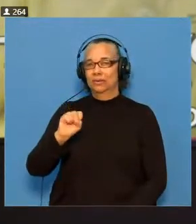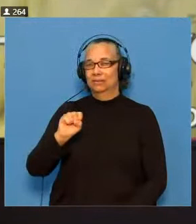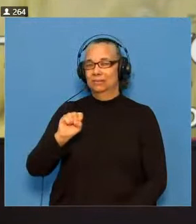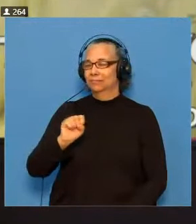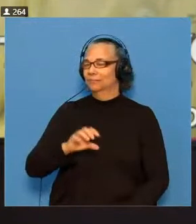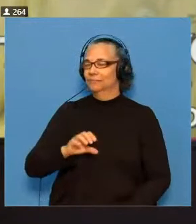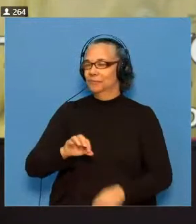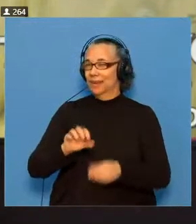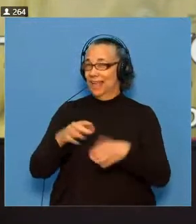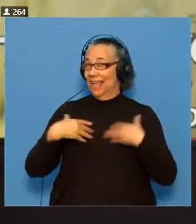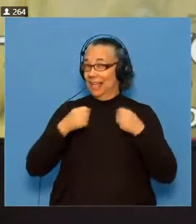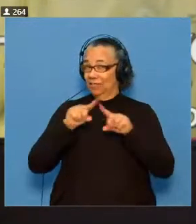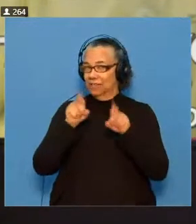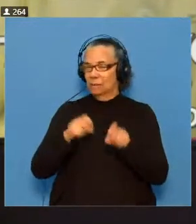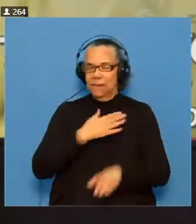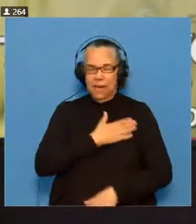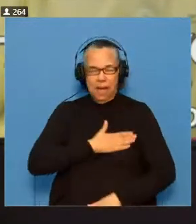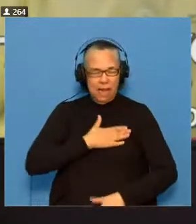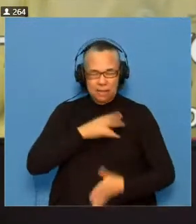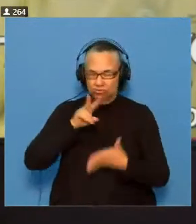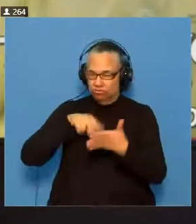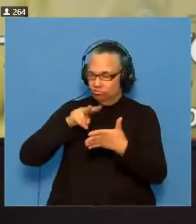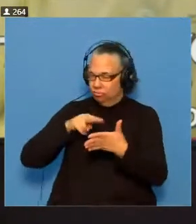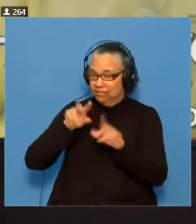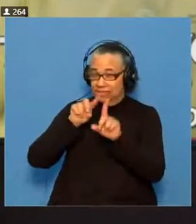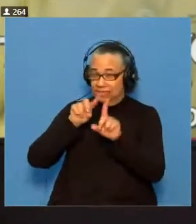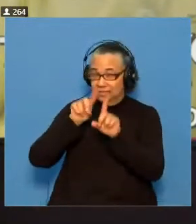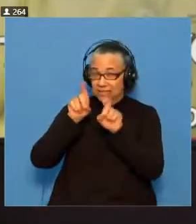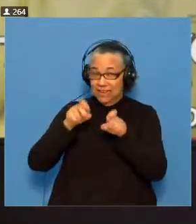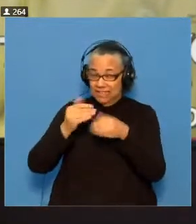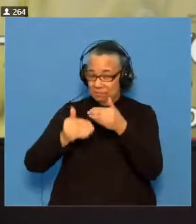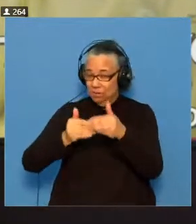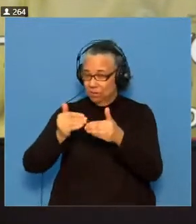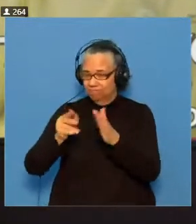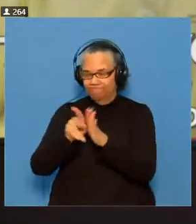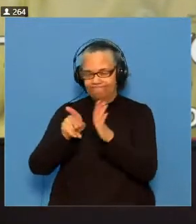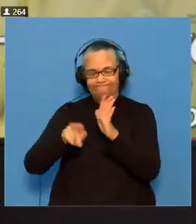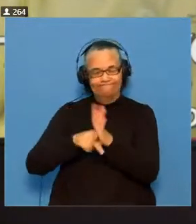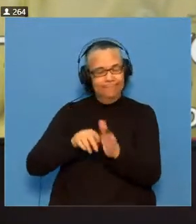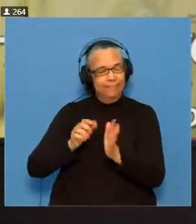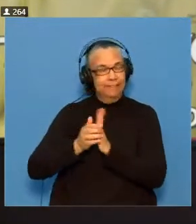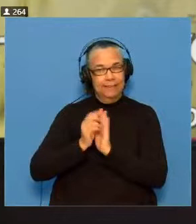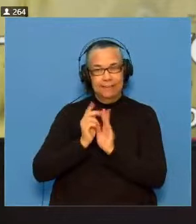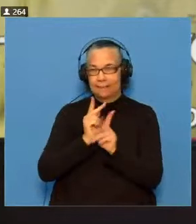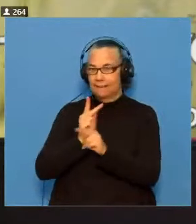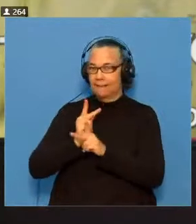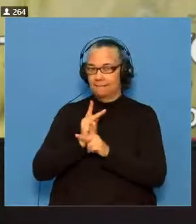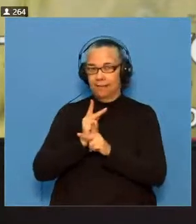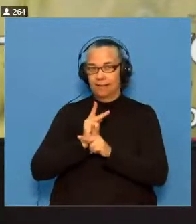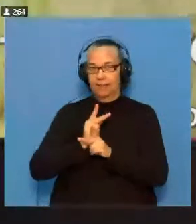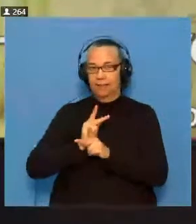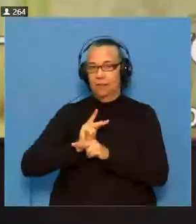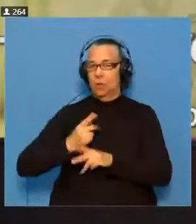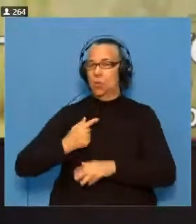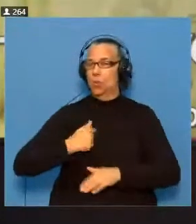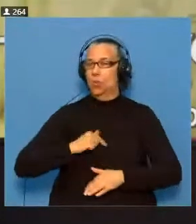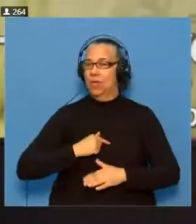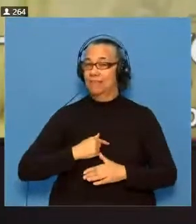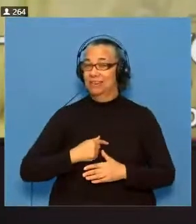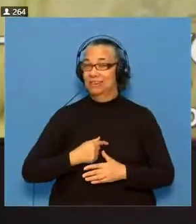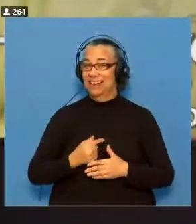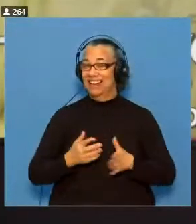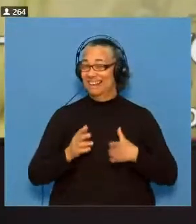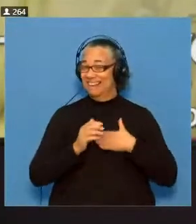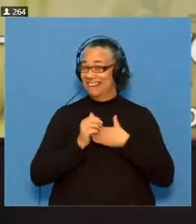the company's testing procedures very carefully. The BTA has a handy outline of the process on its website